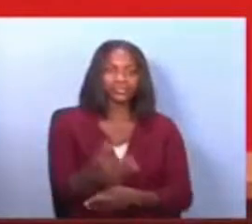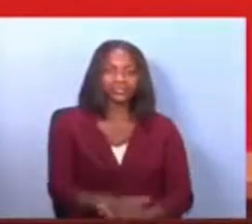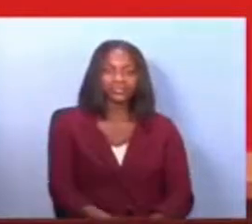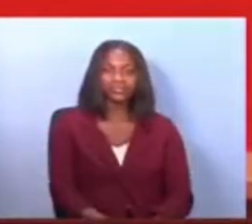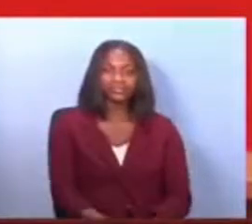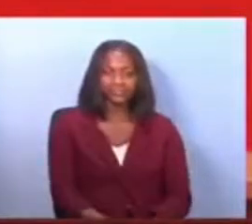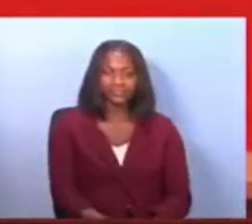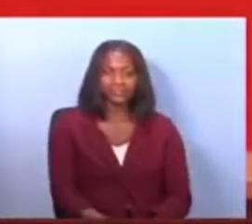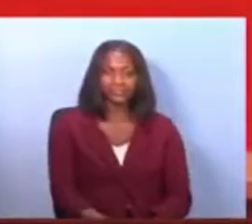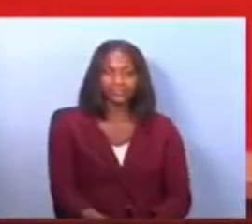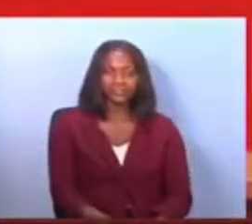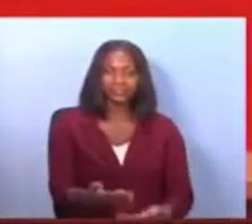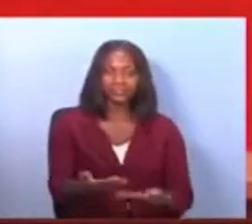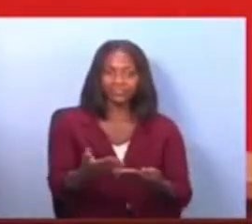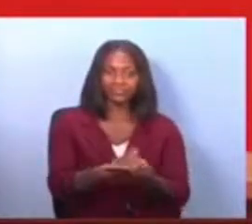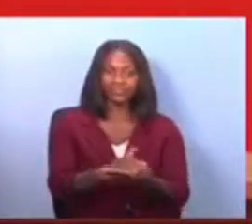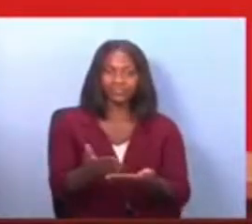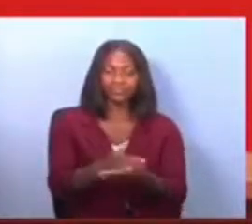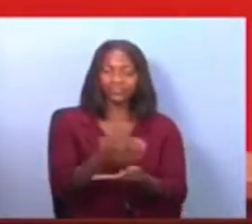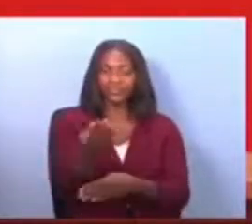Page 14.